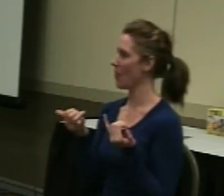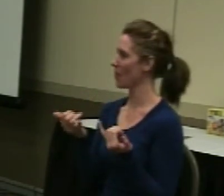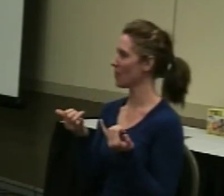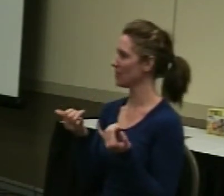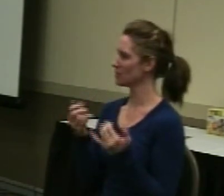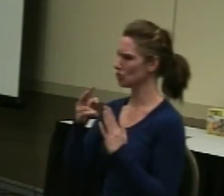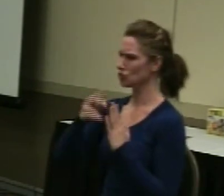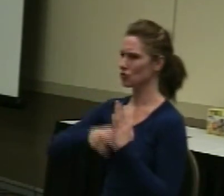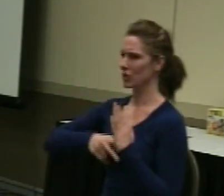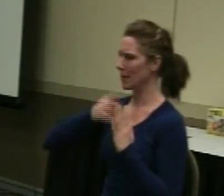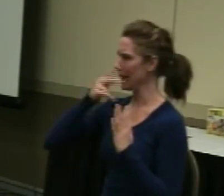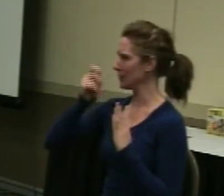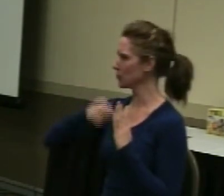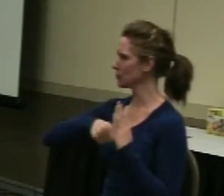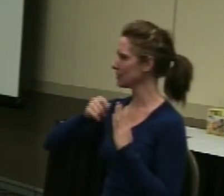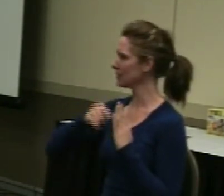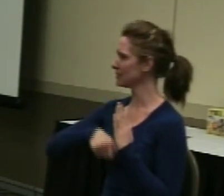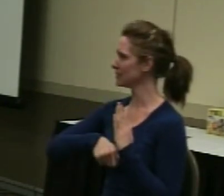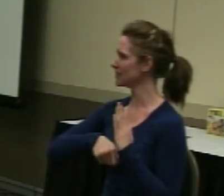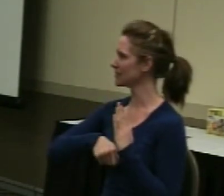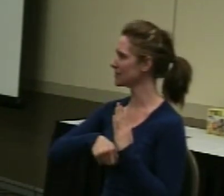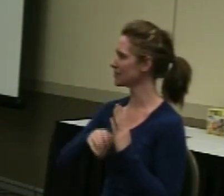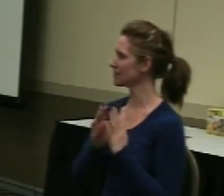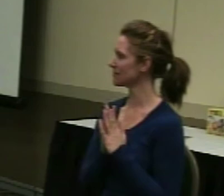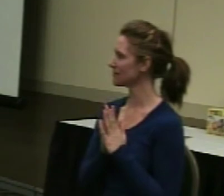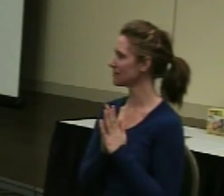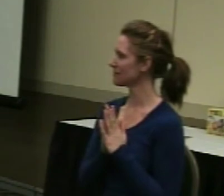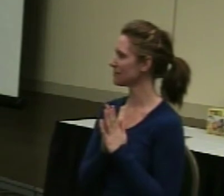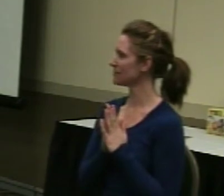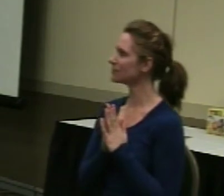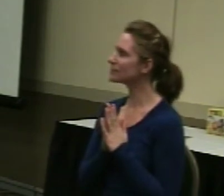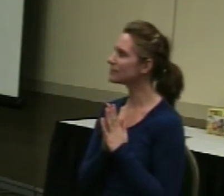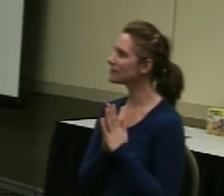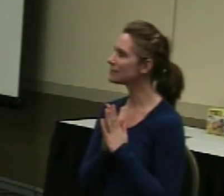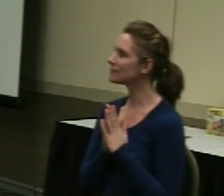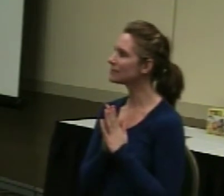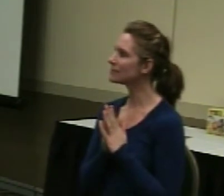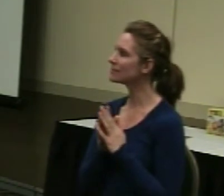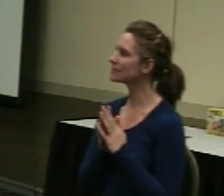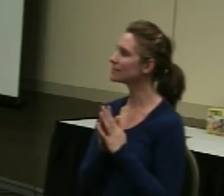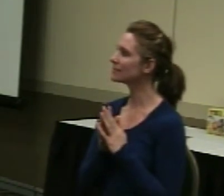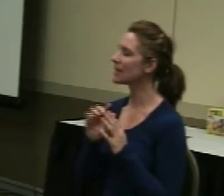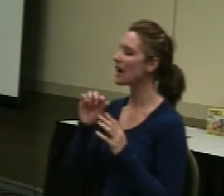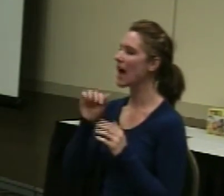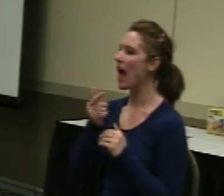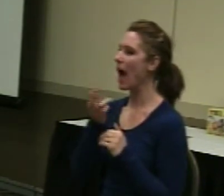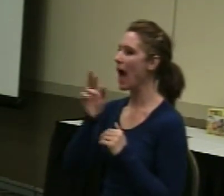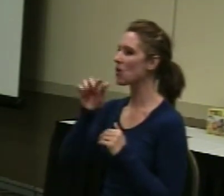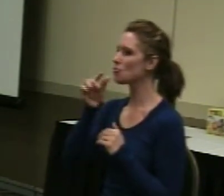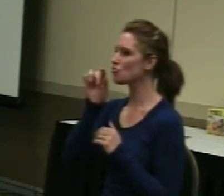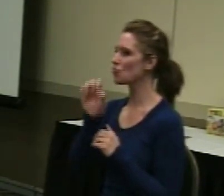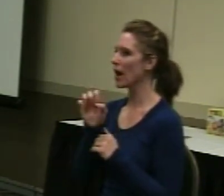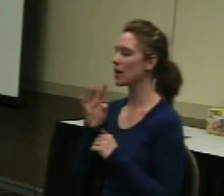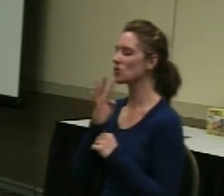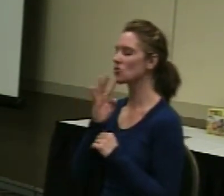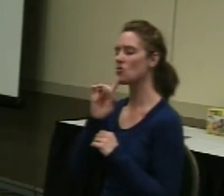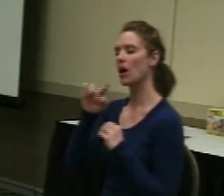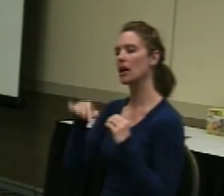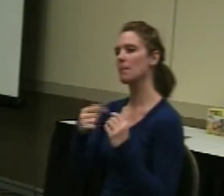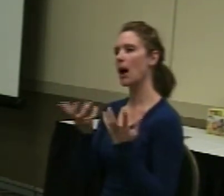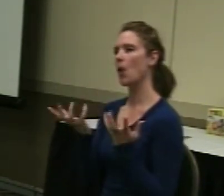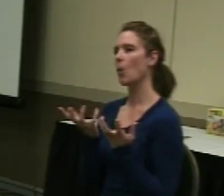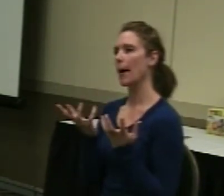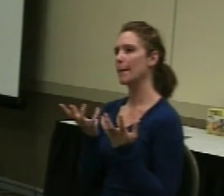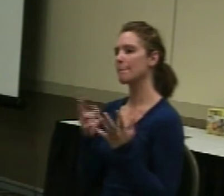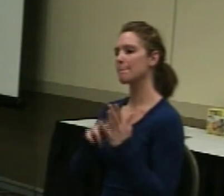notes and find our cells here. To aggregate, what are we talking about?